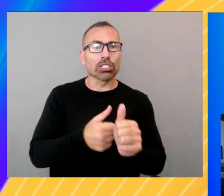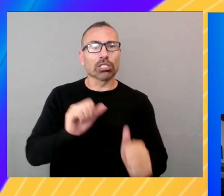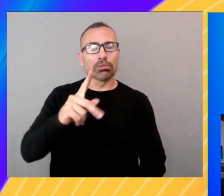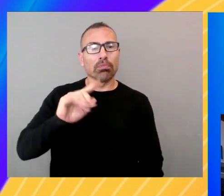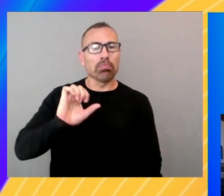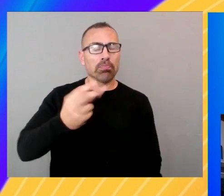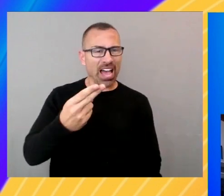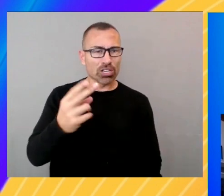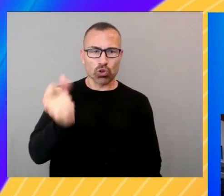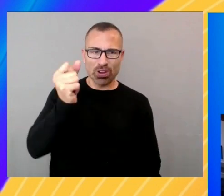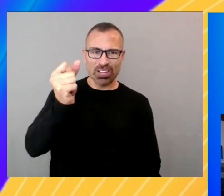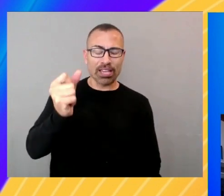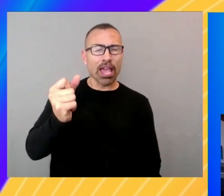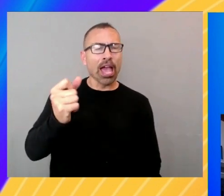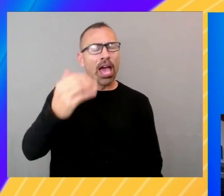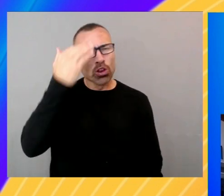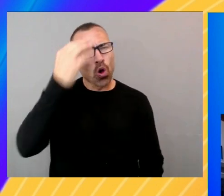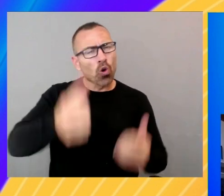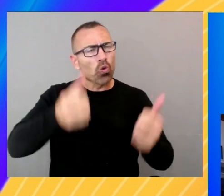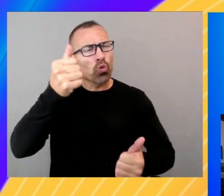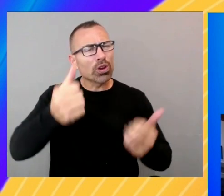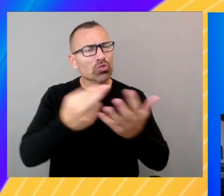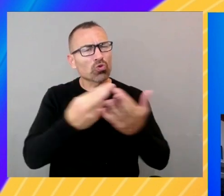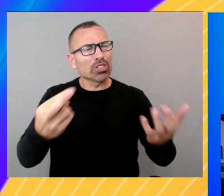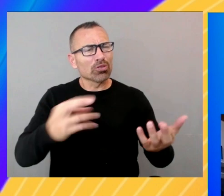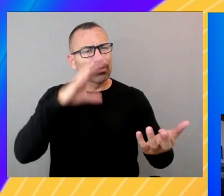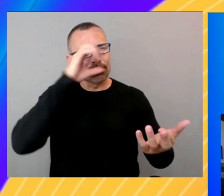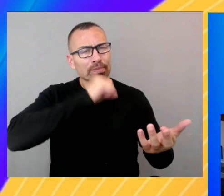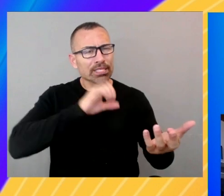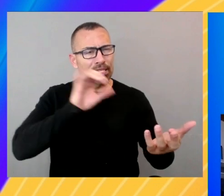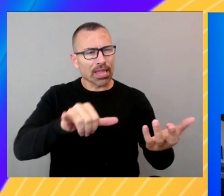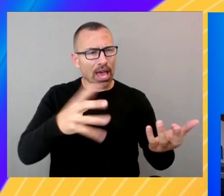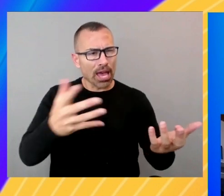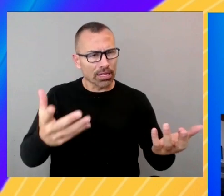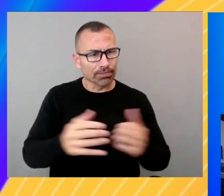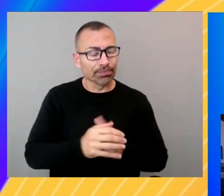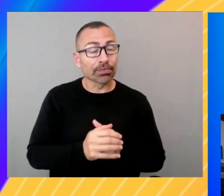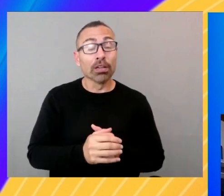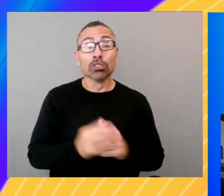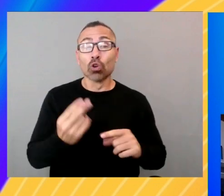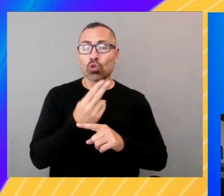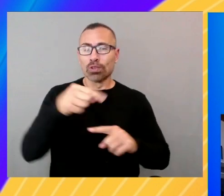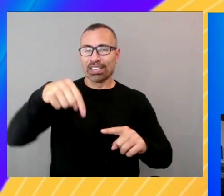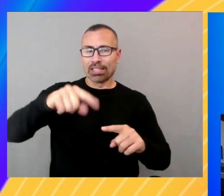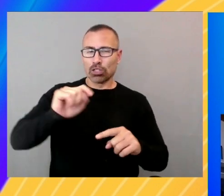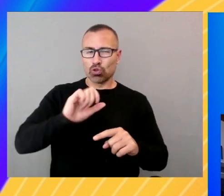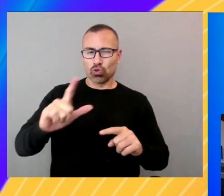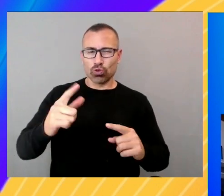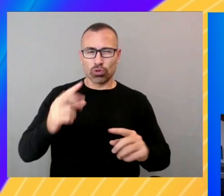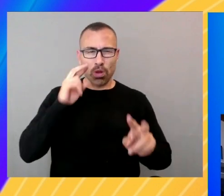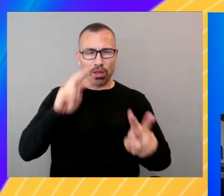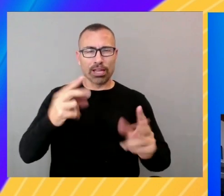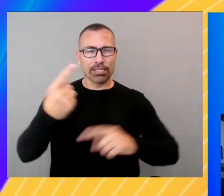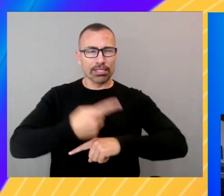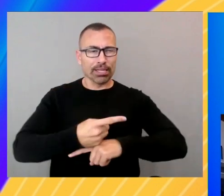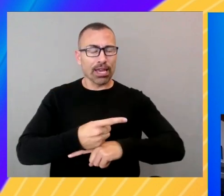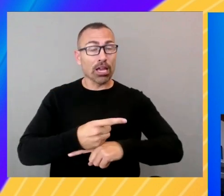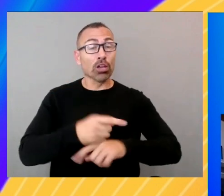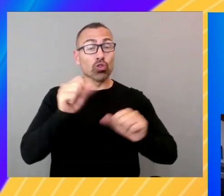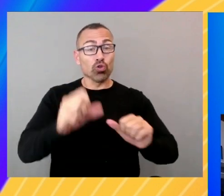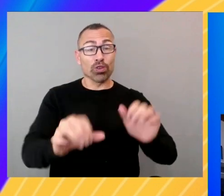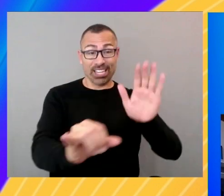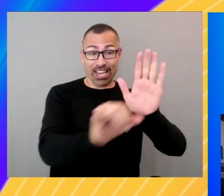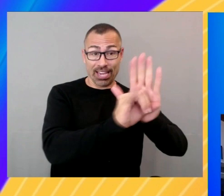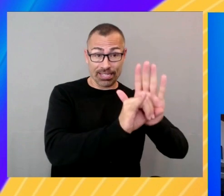place. So using these tools that we'll take a look at today, customers can easily identify both that patching state of those that are marked as